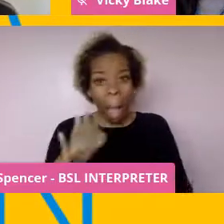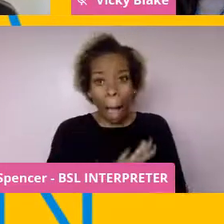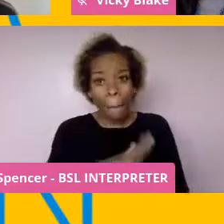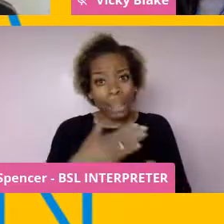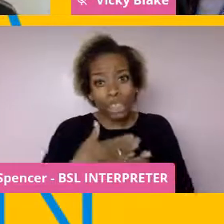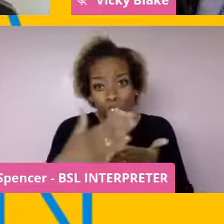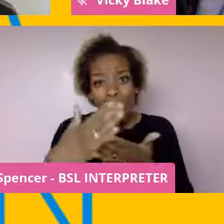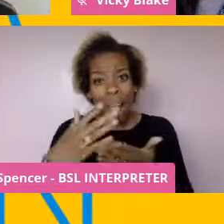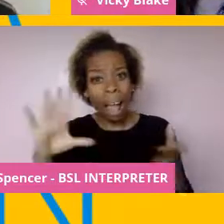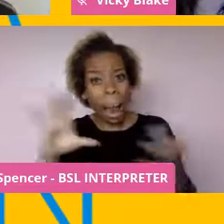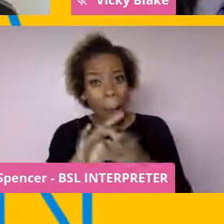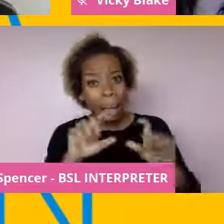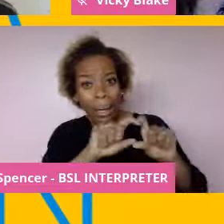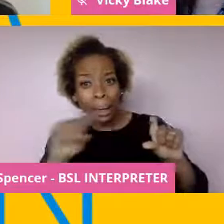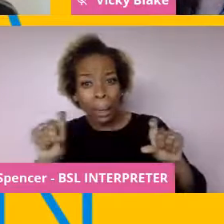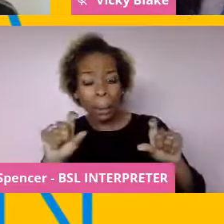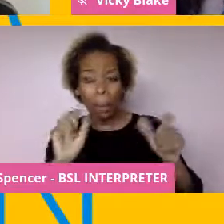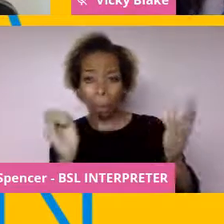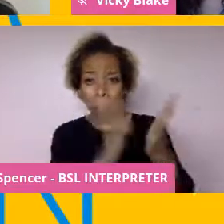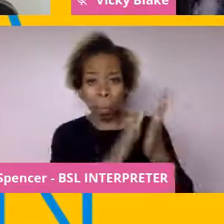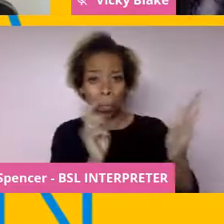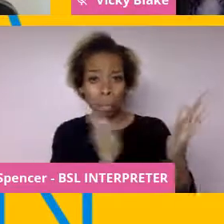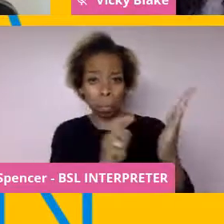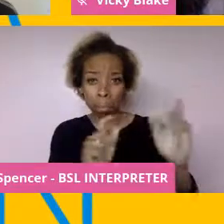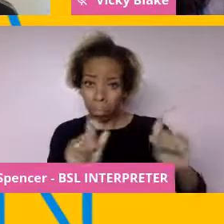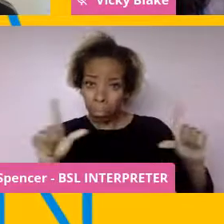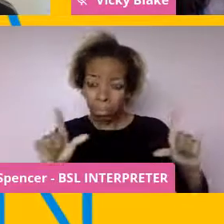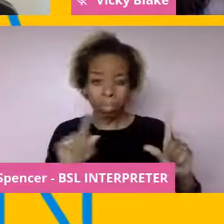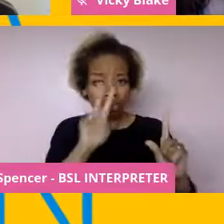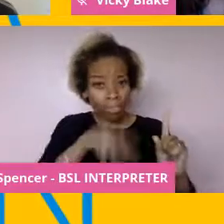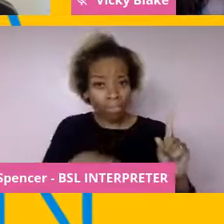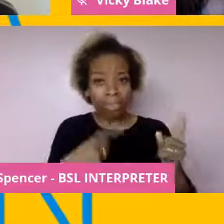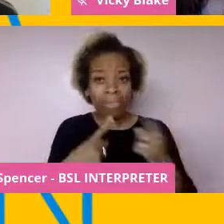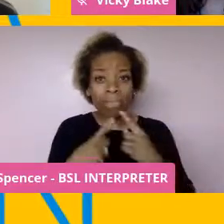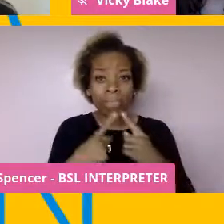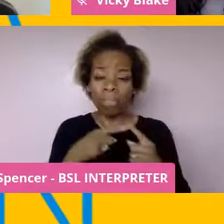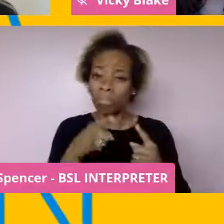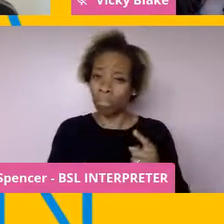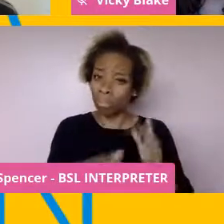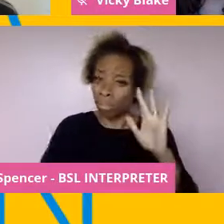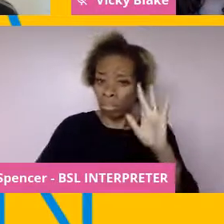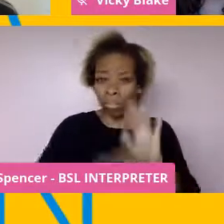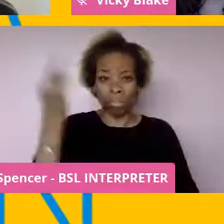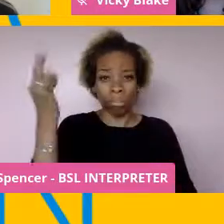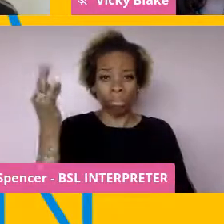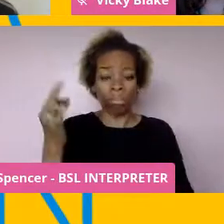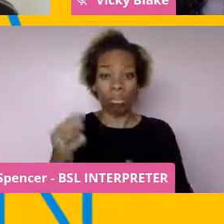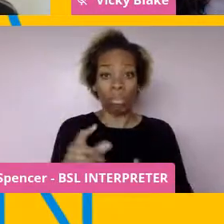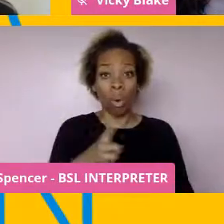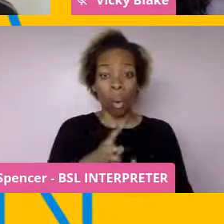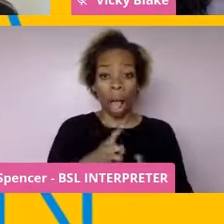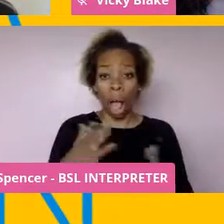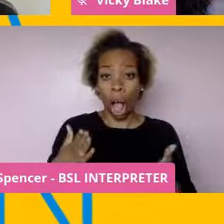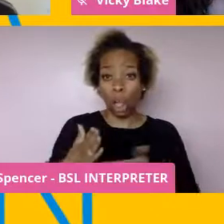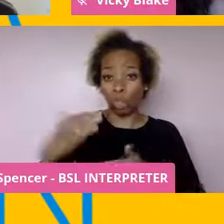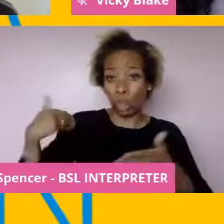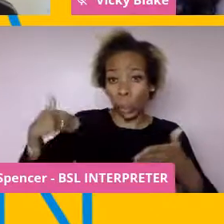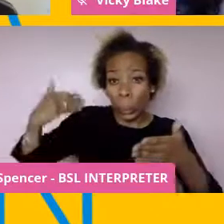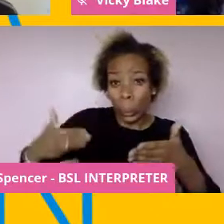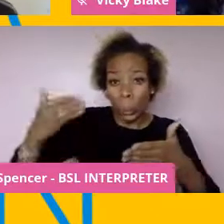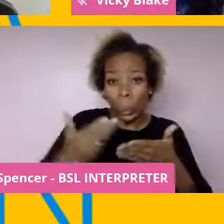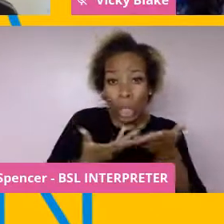or find more information about it, but that is actually much better than anything that was offered during the UCIA